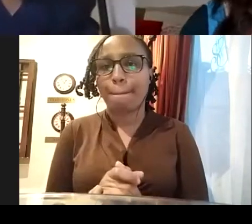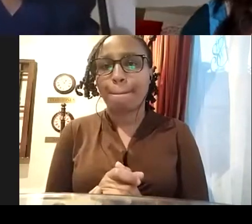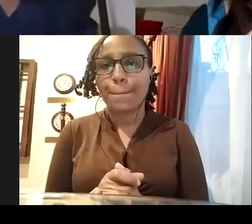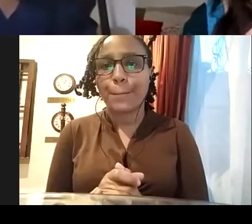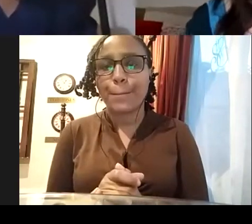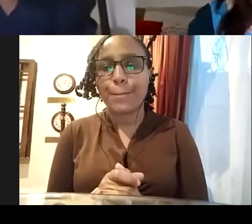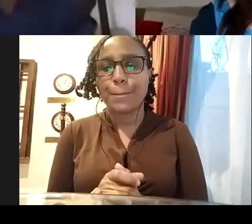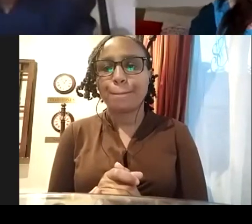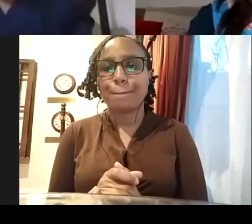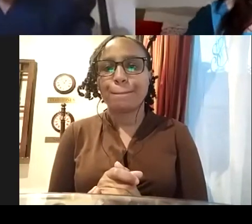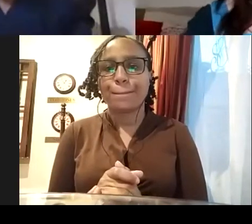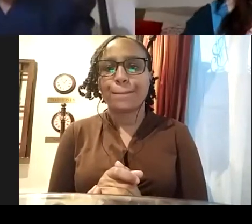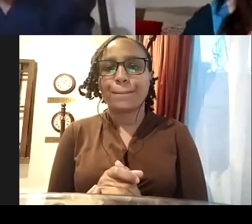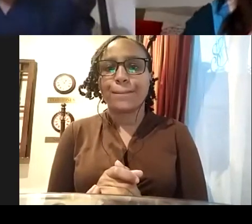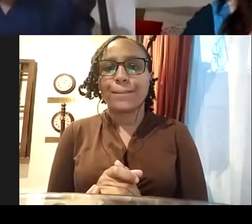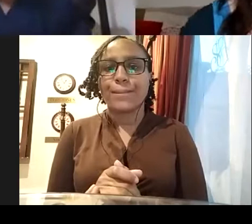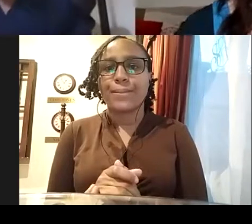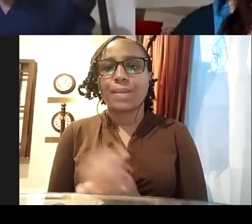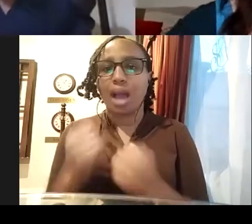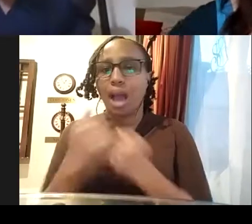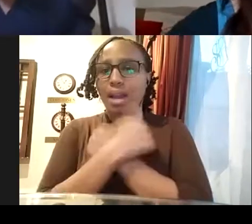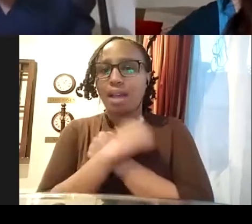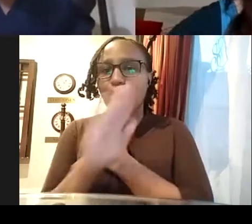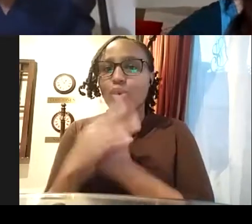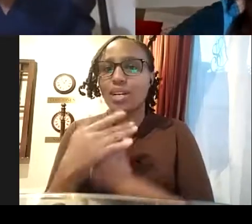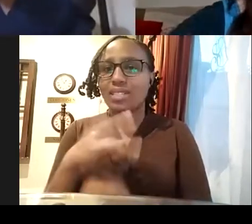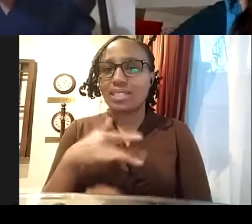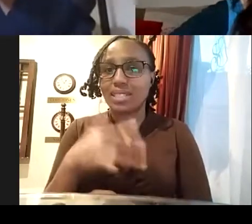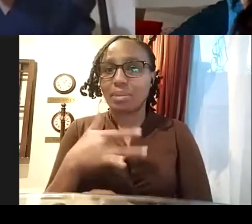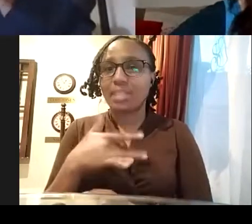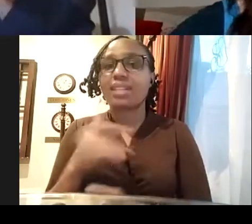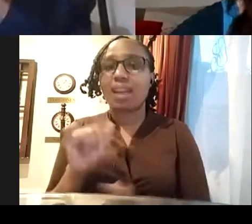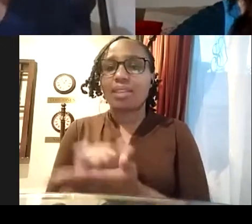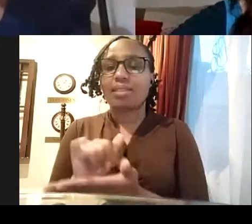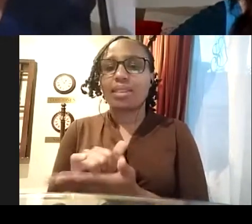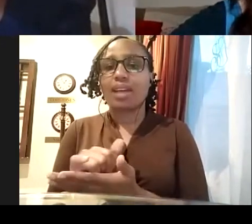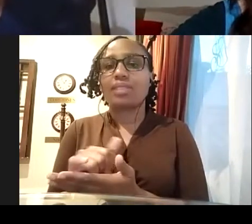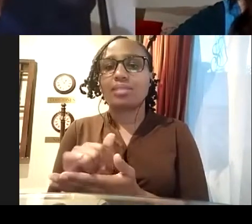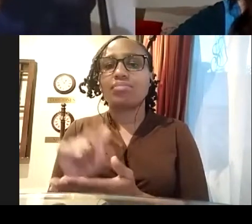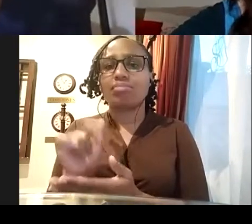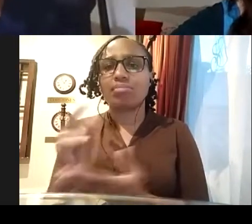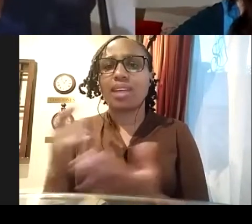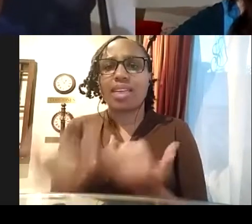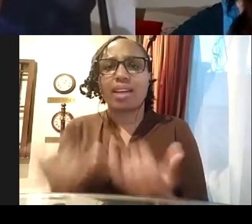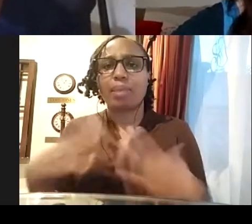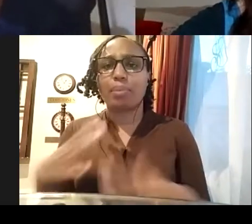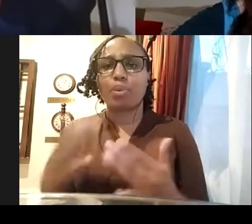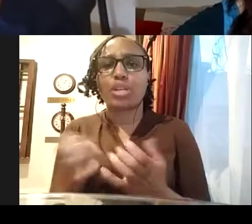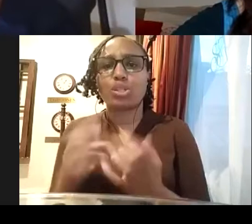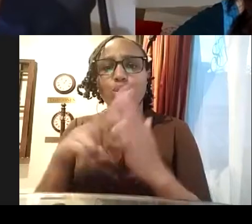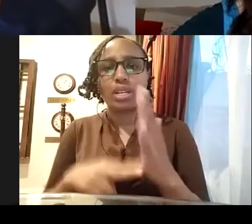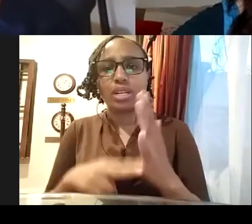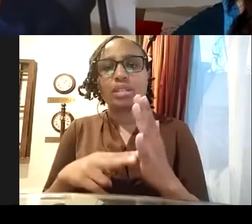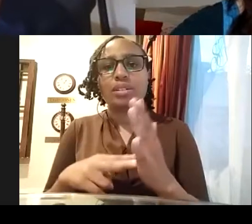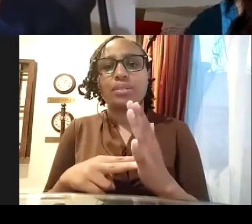I love that sentiment. Yeah, the books that people need to read being in the library. I mean, yeah, as an author and a restorer of